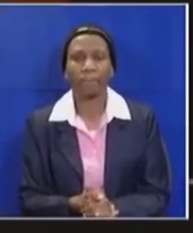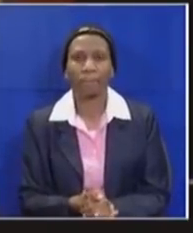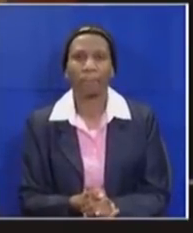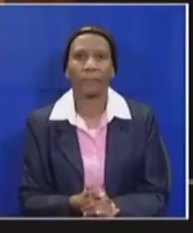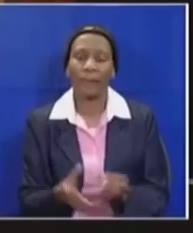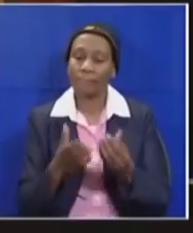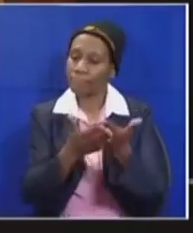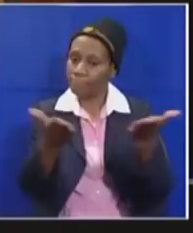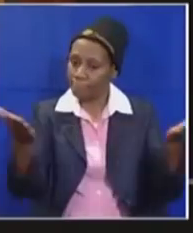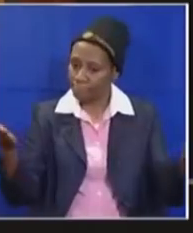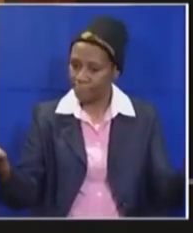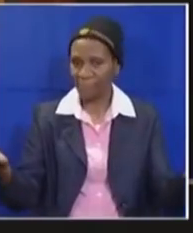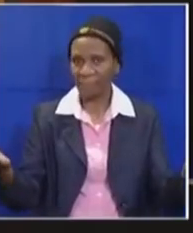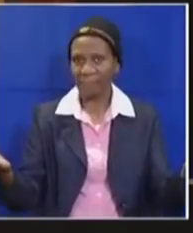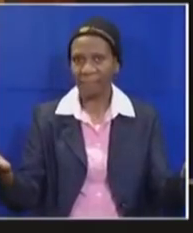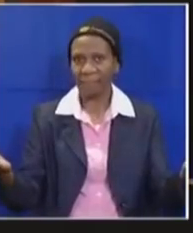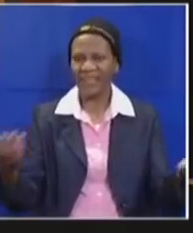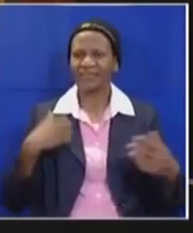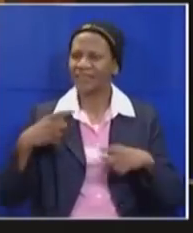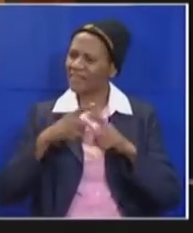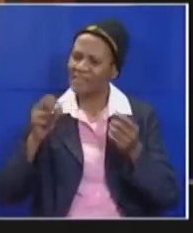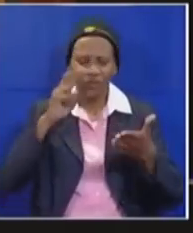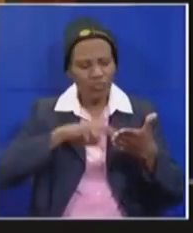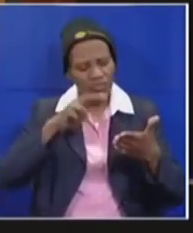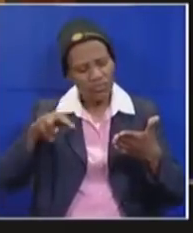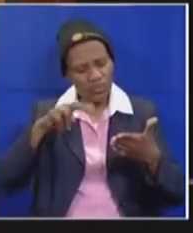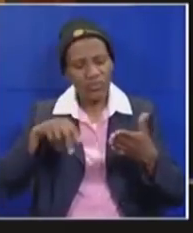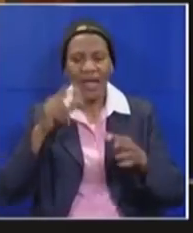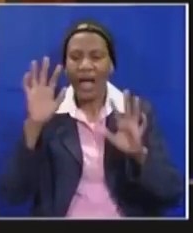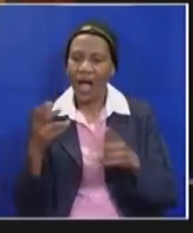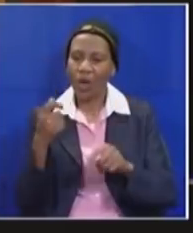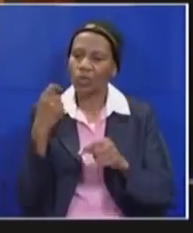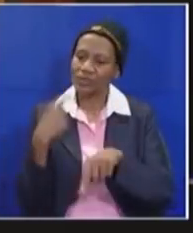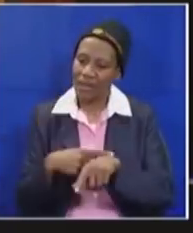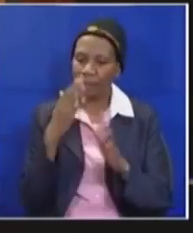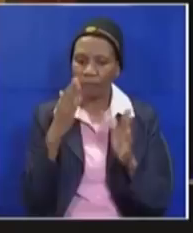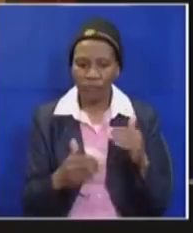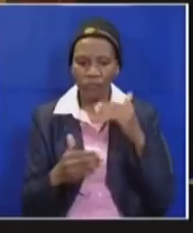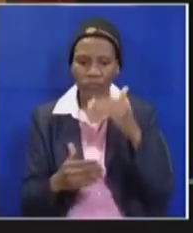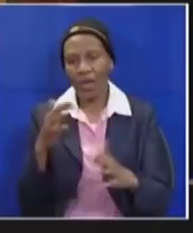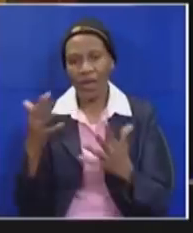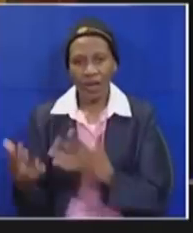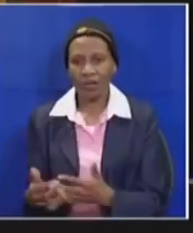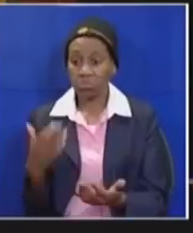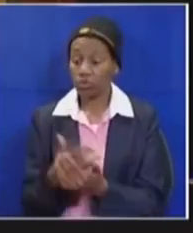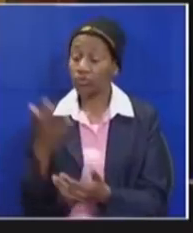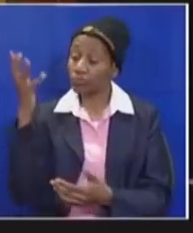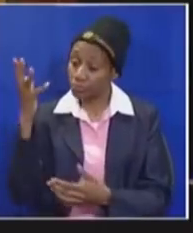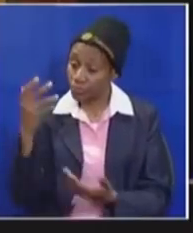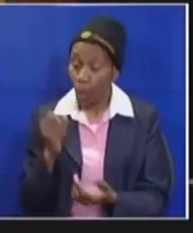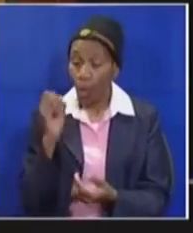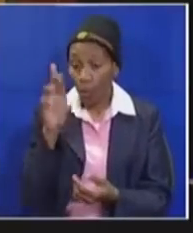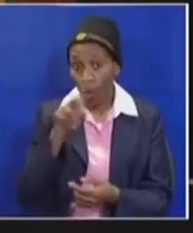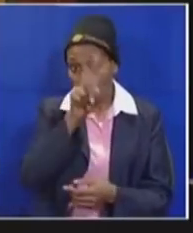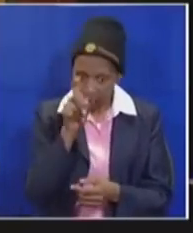Honorable members, I read out the time allocated to you. You can make a statement or ask a